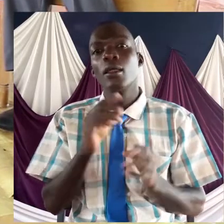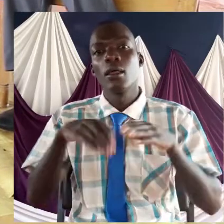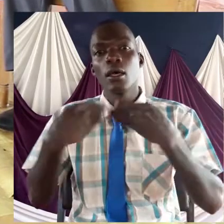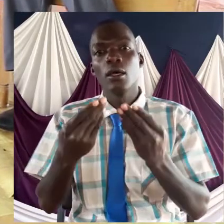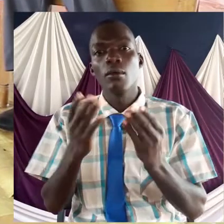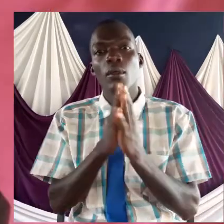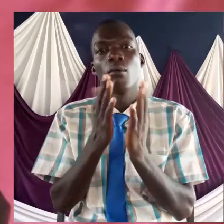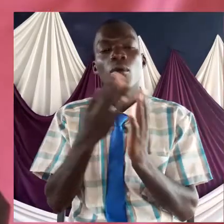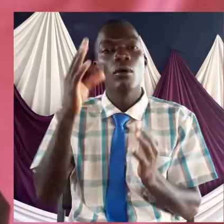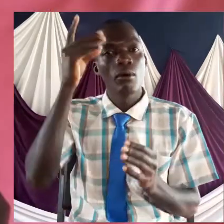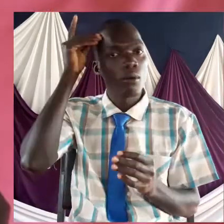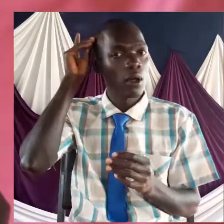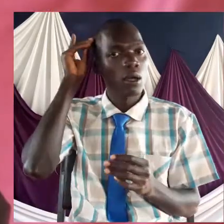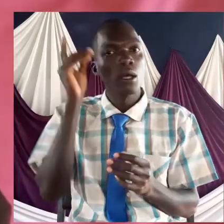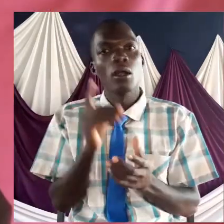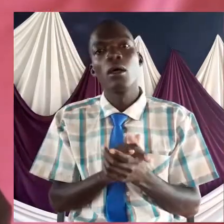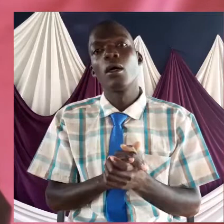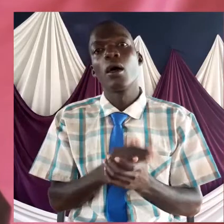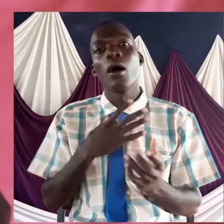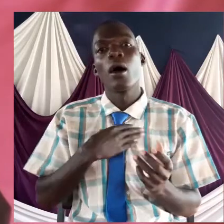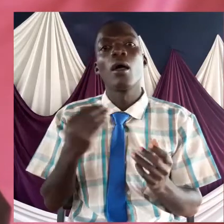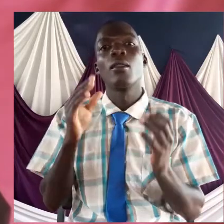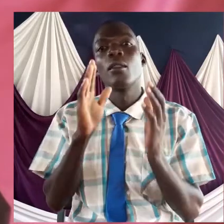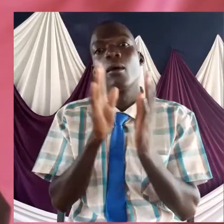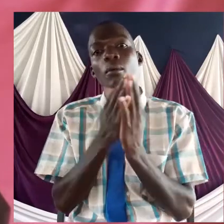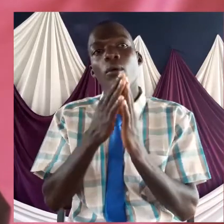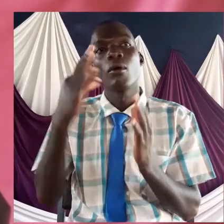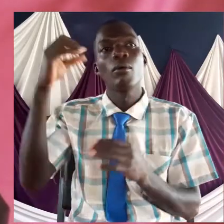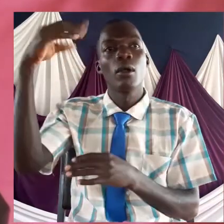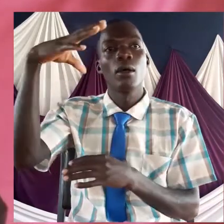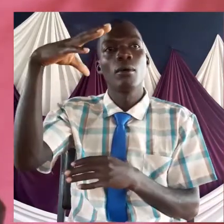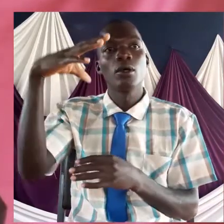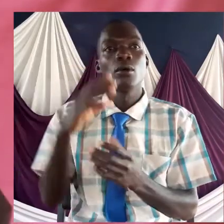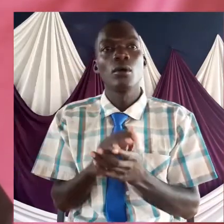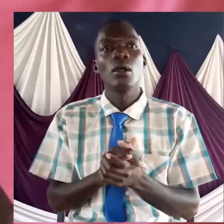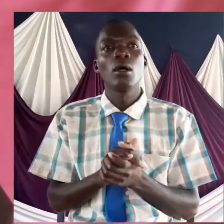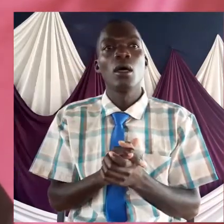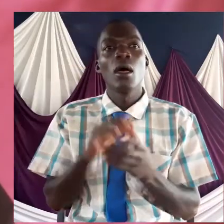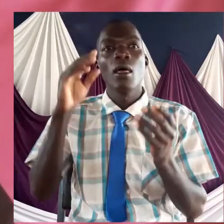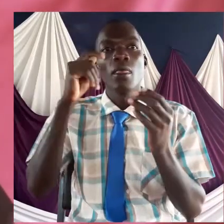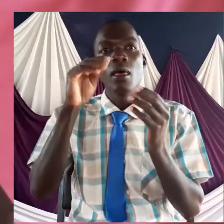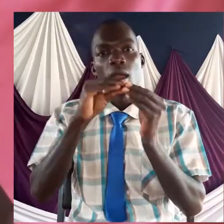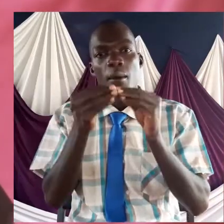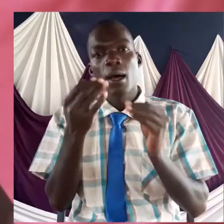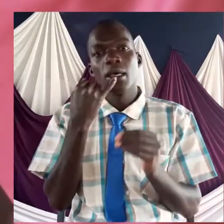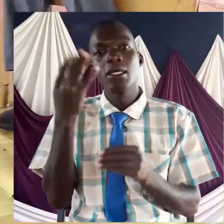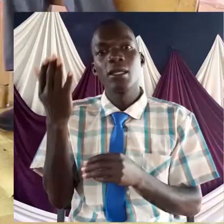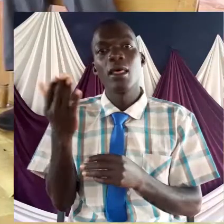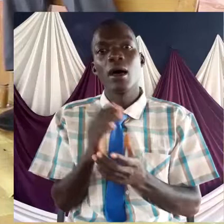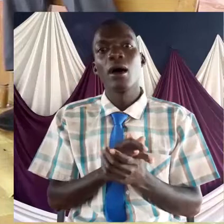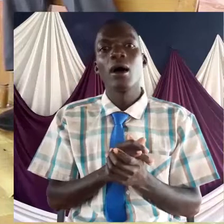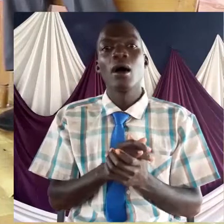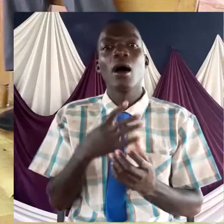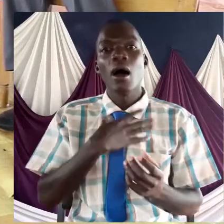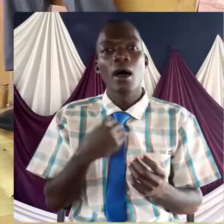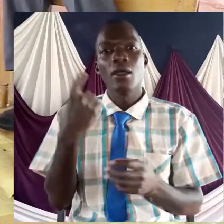book of Daniel mm-hmm. and the book of Revelation, yes, the numbering is there, mm-hmm. also